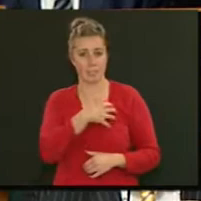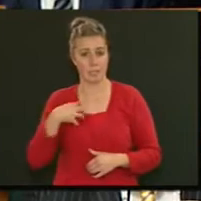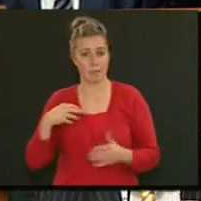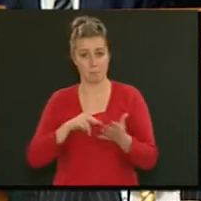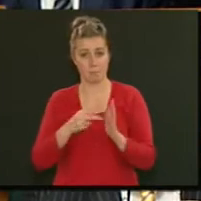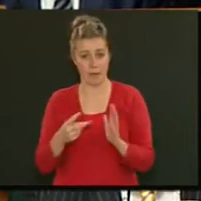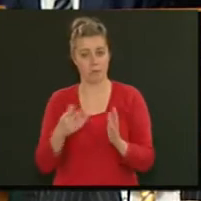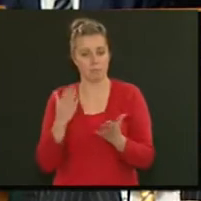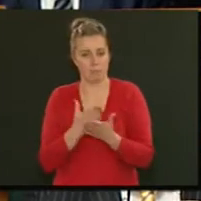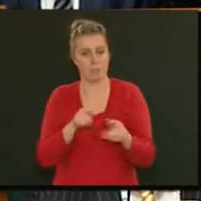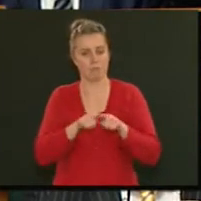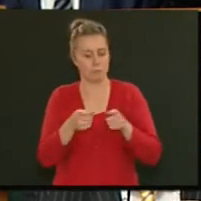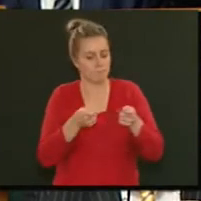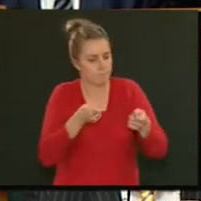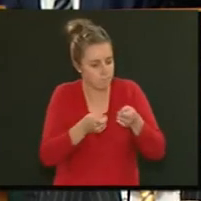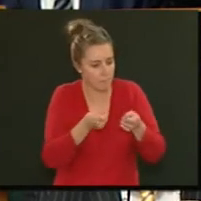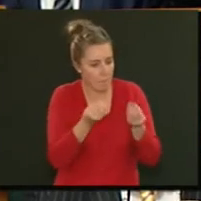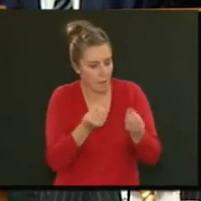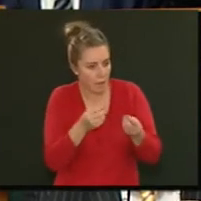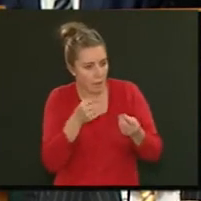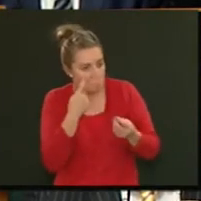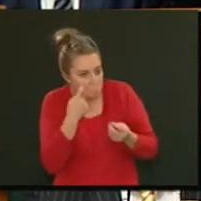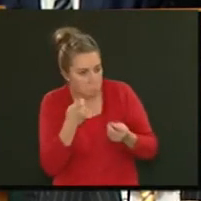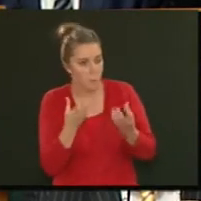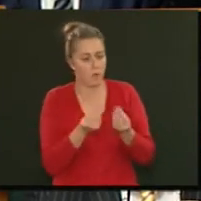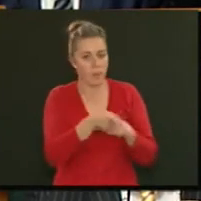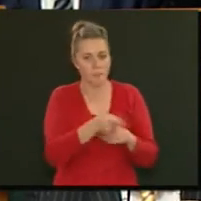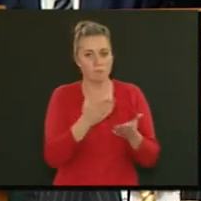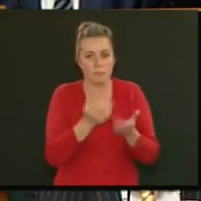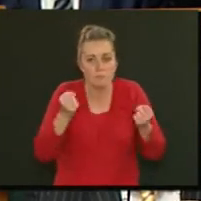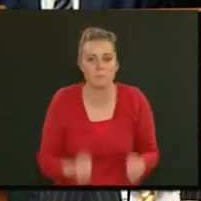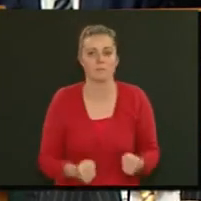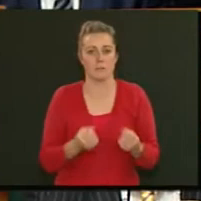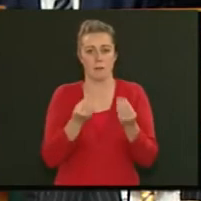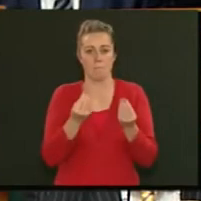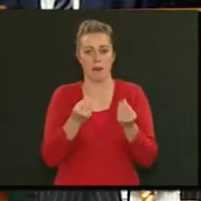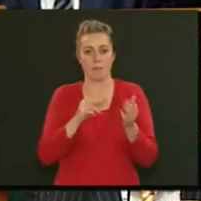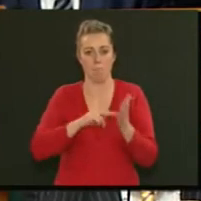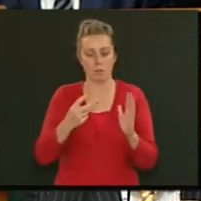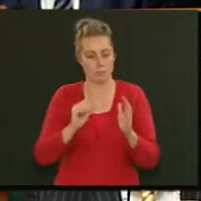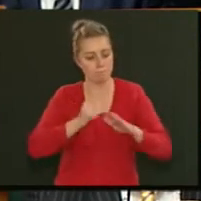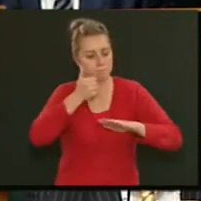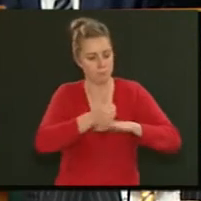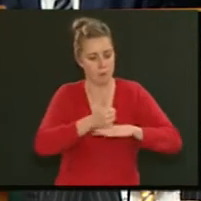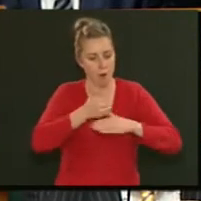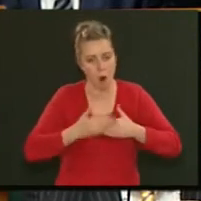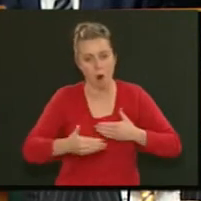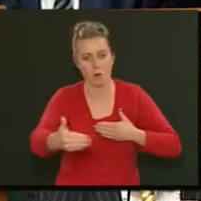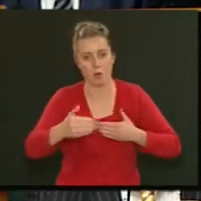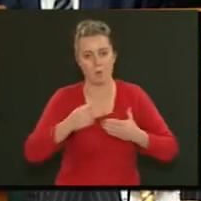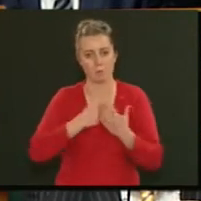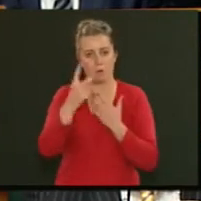sensible, conservative fiscal policy, strong, orthodox monetary policy, and an ongoing program